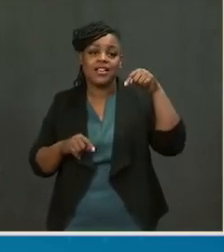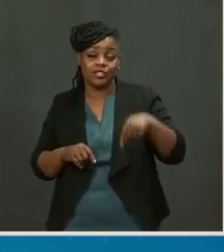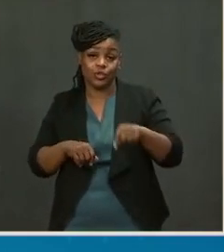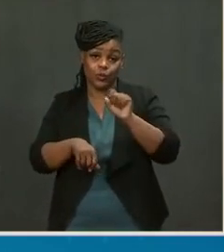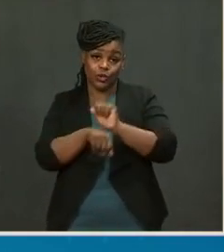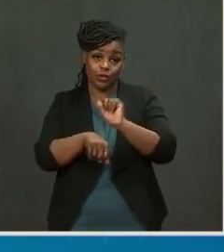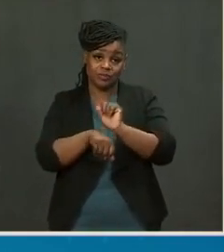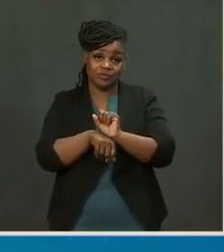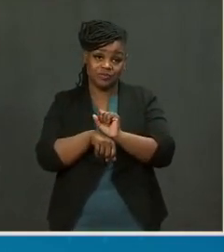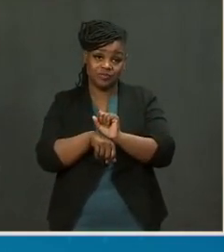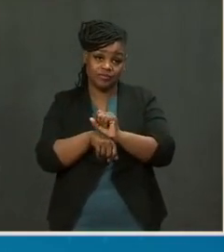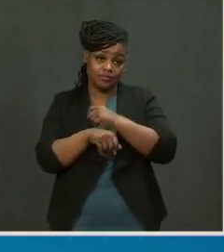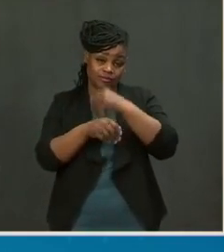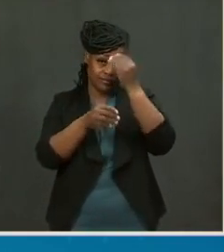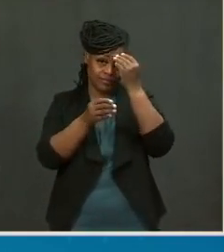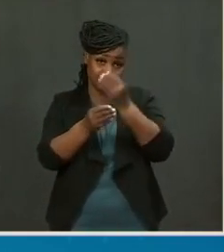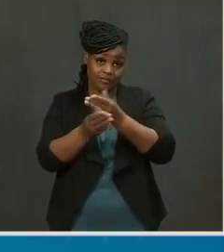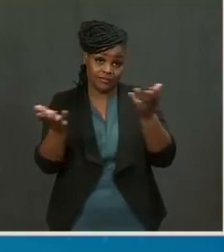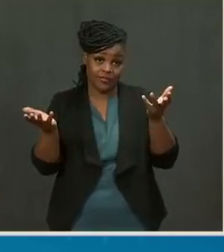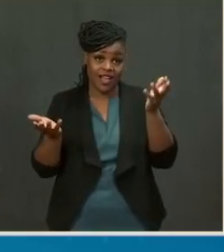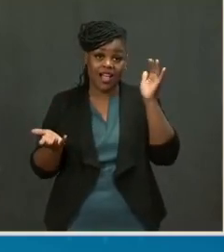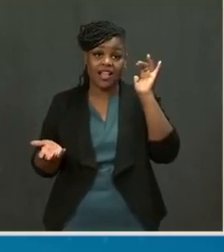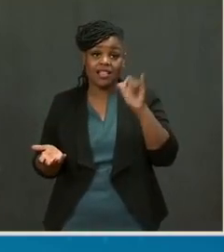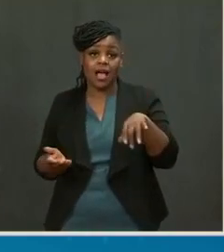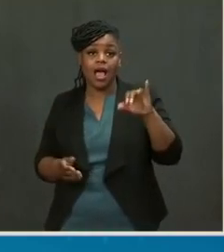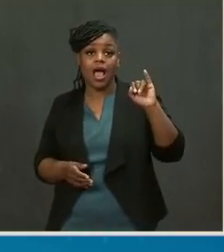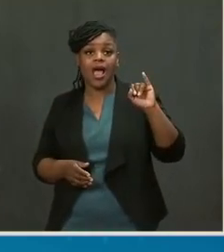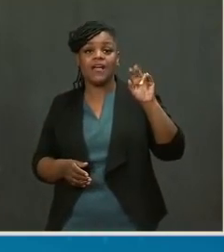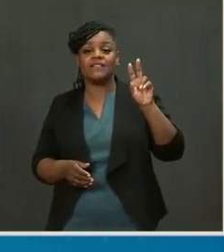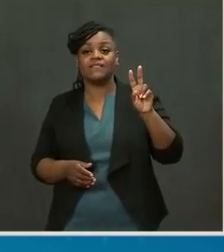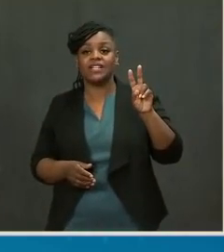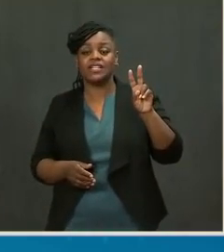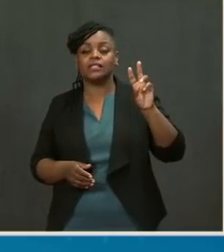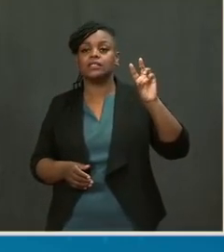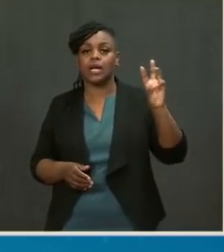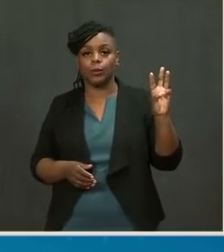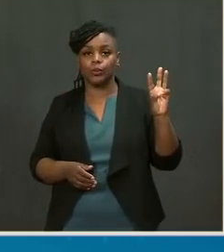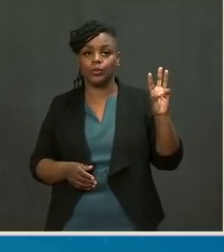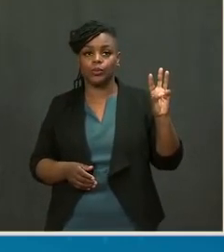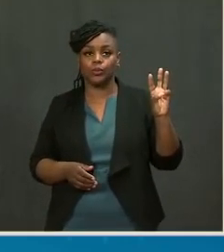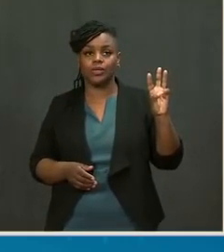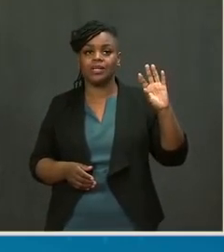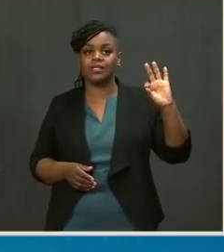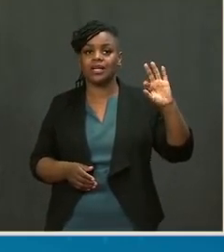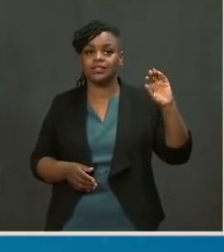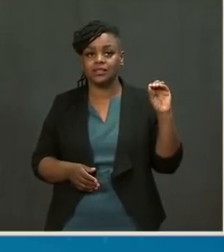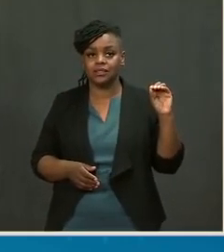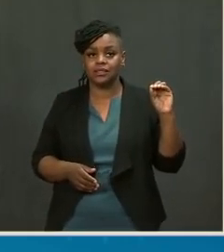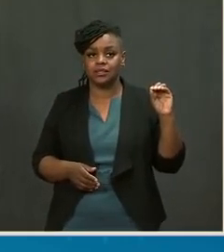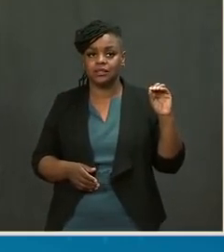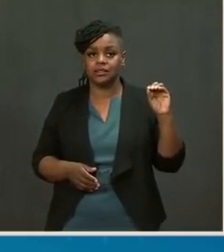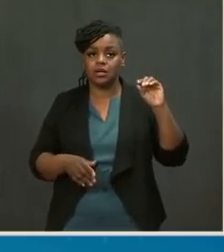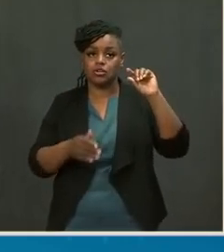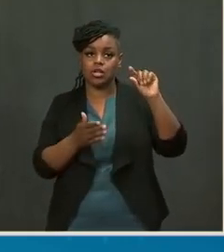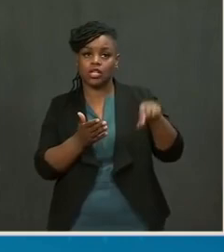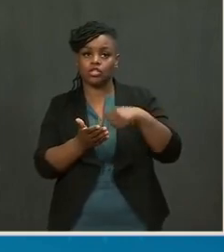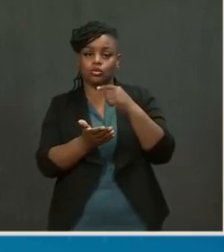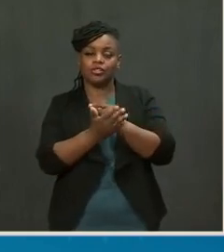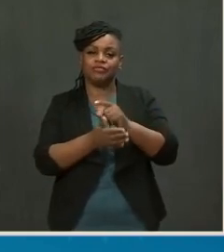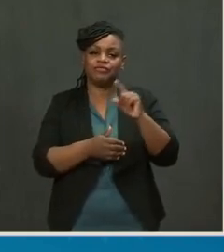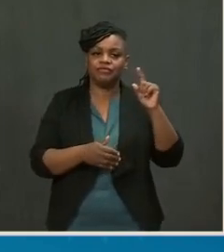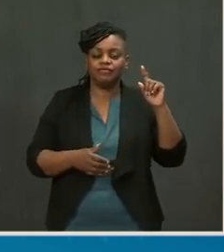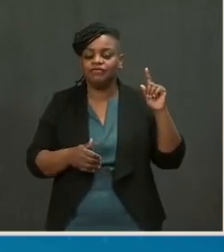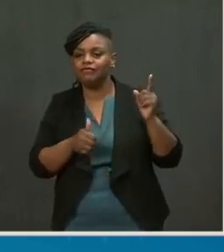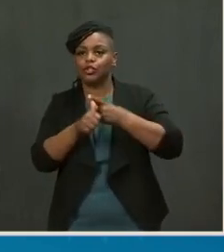that IBEW 490 graduated the first woman electrician in the state of New